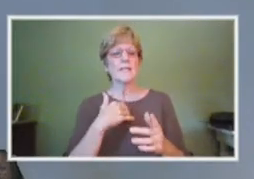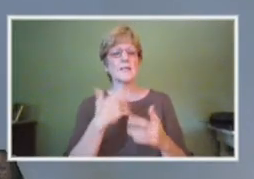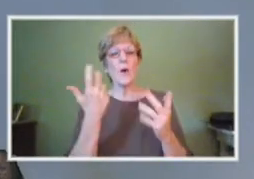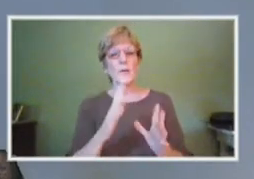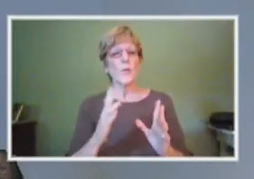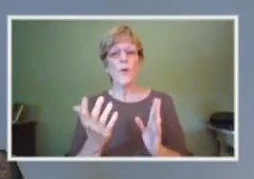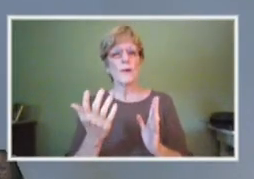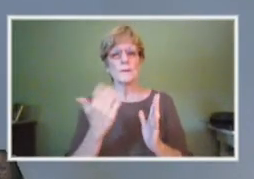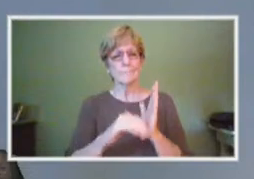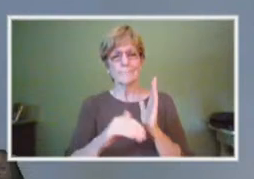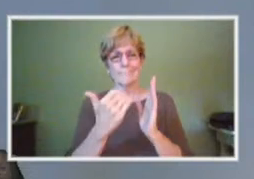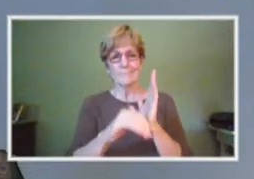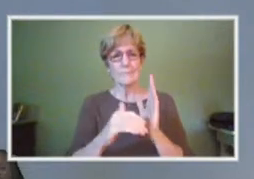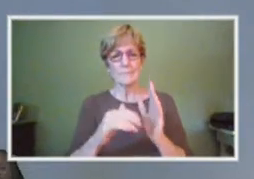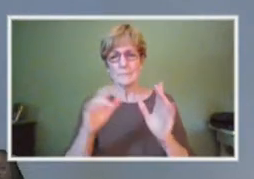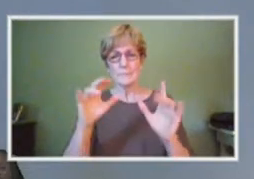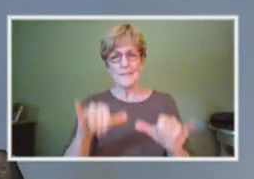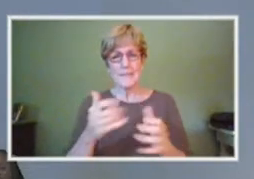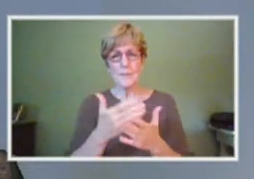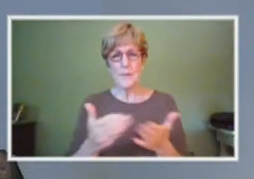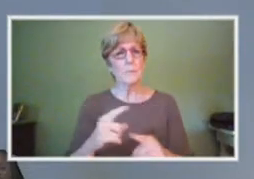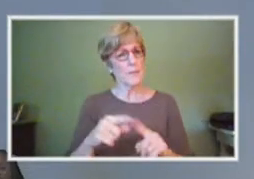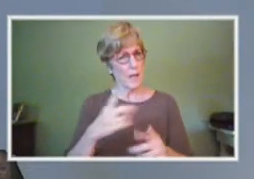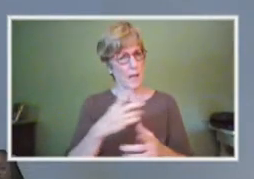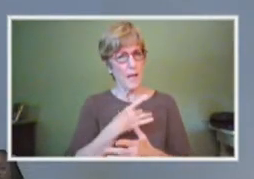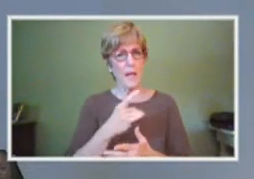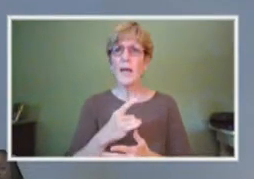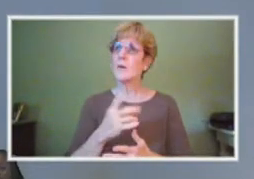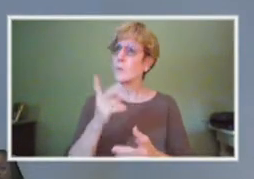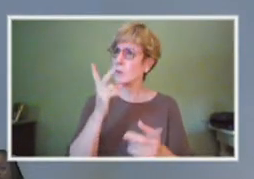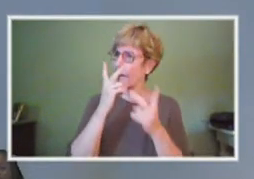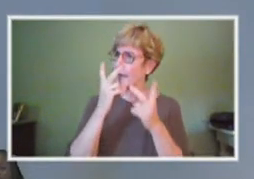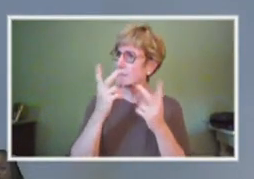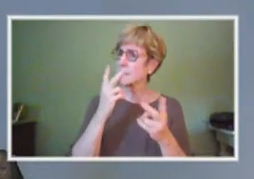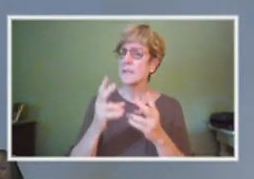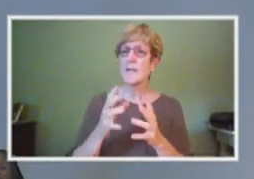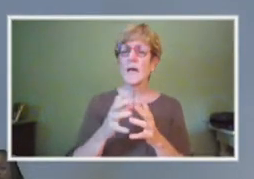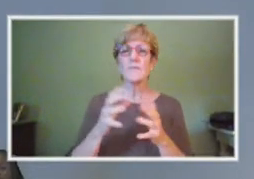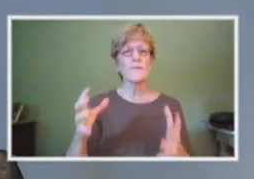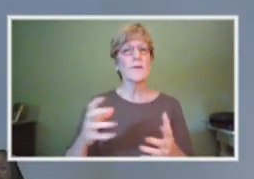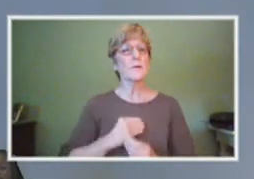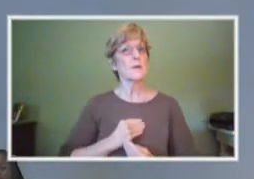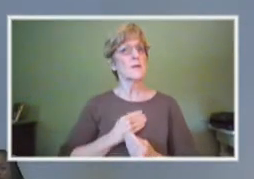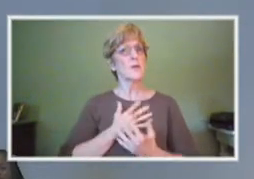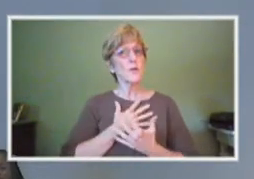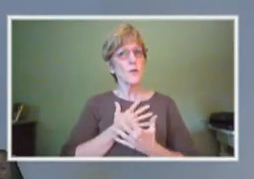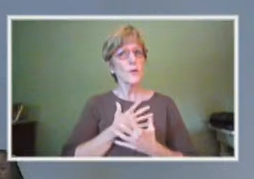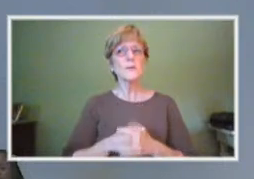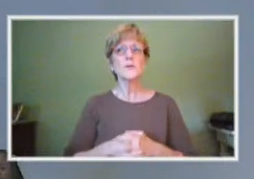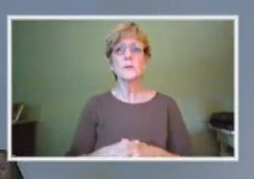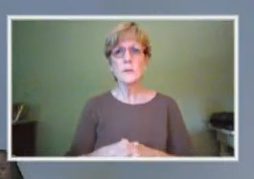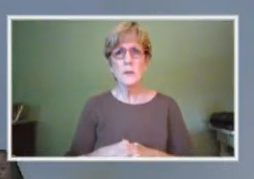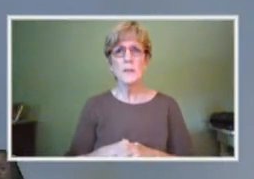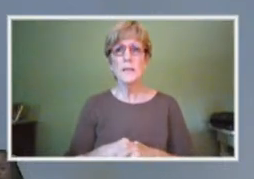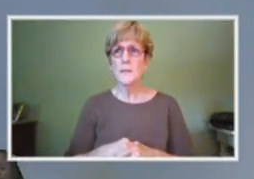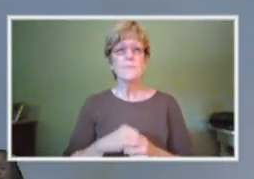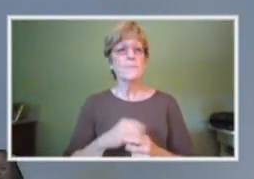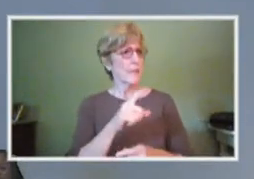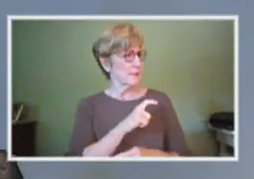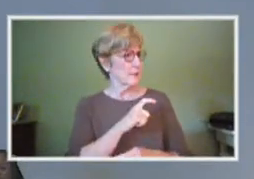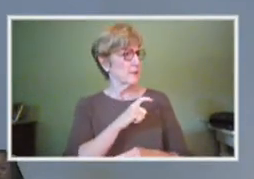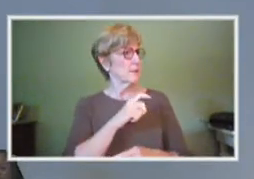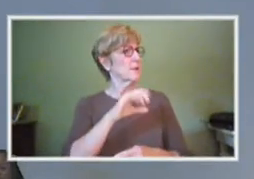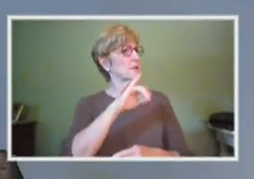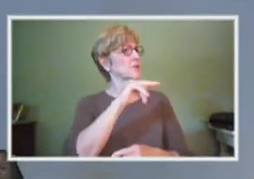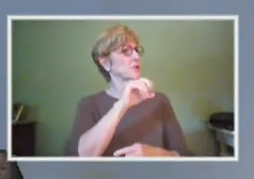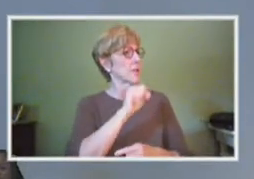messaging. I like some of what I see. I'm very encouraged. Chief Jennings, thank you for your service to